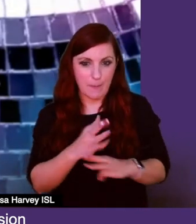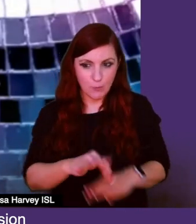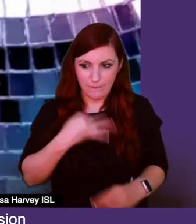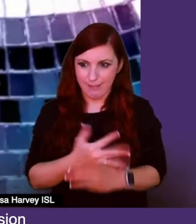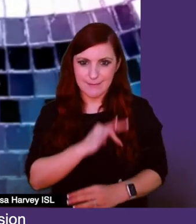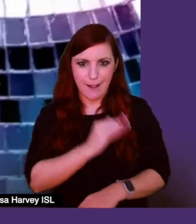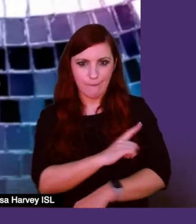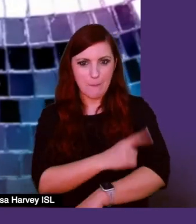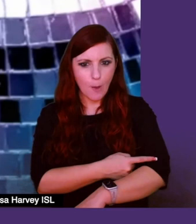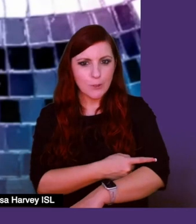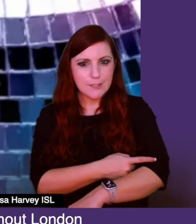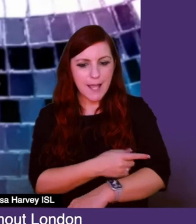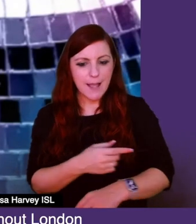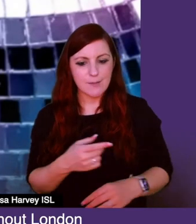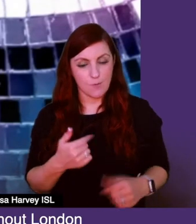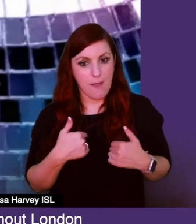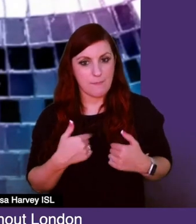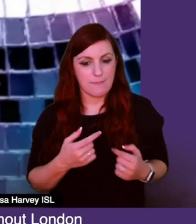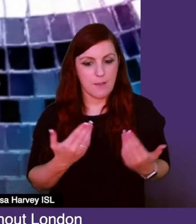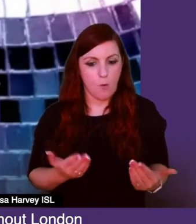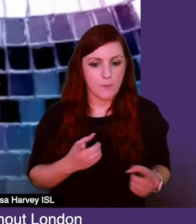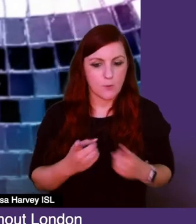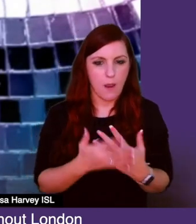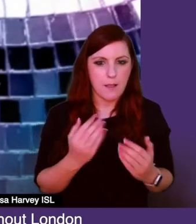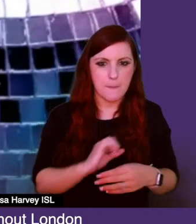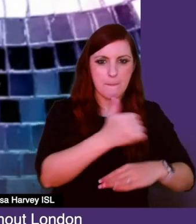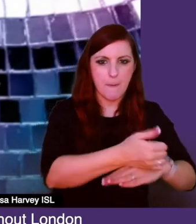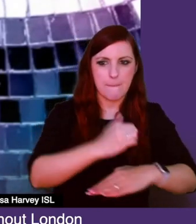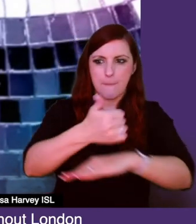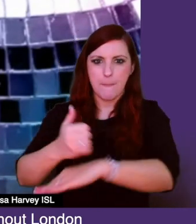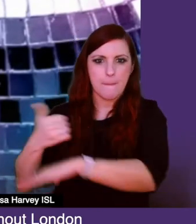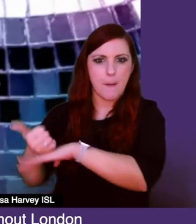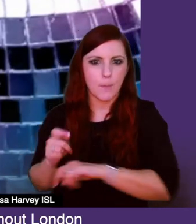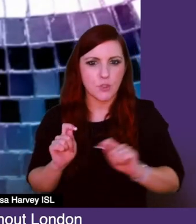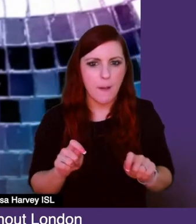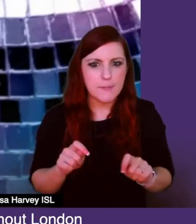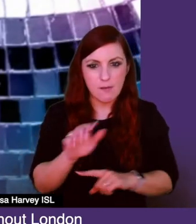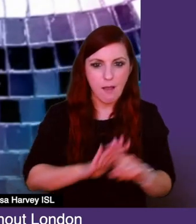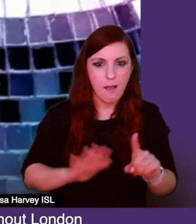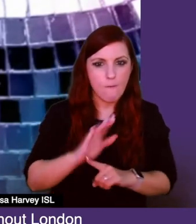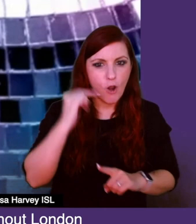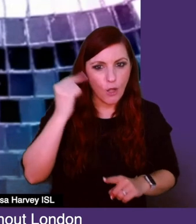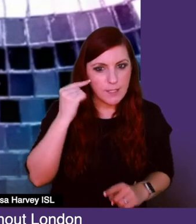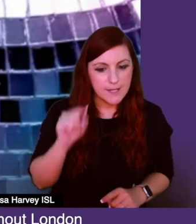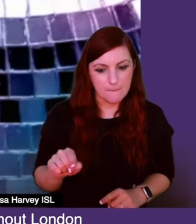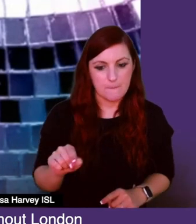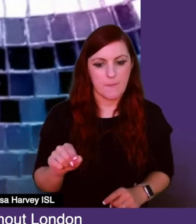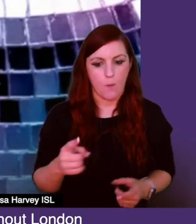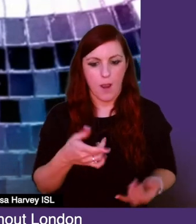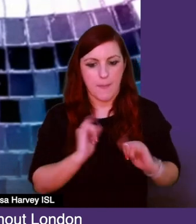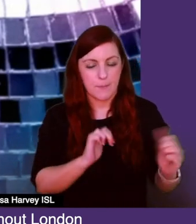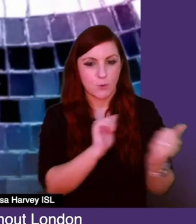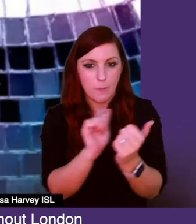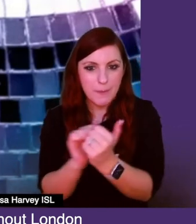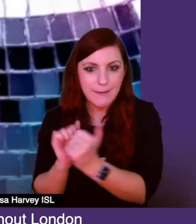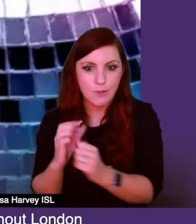so empowered. And yeah, I'm currently doing like loads of pop-up shops throughout London, where I'm able